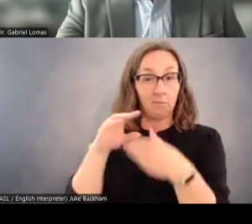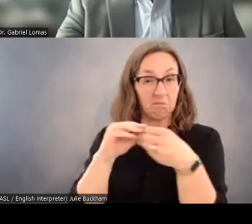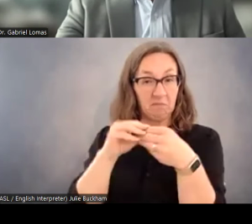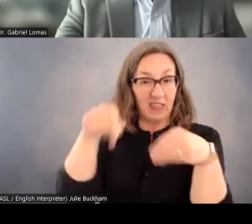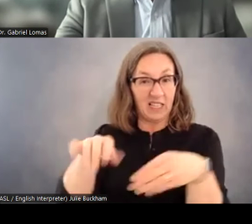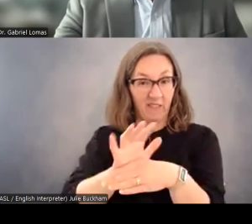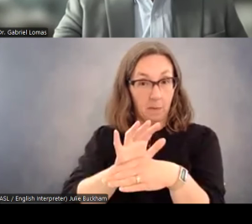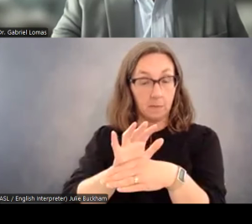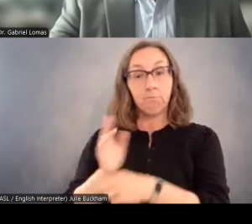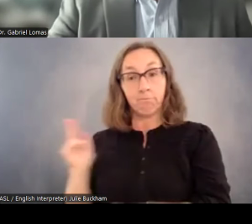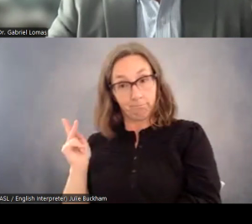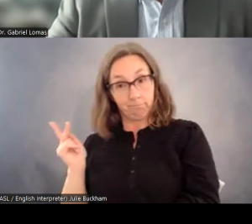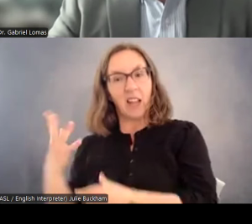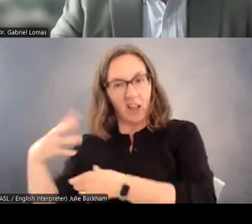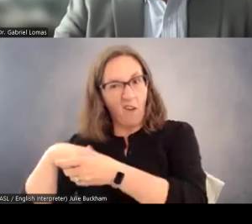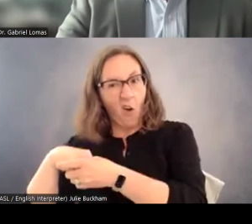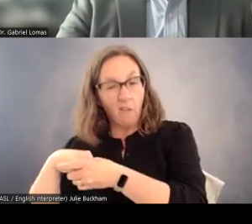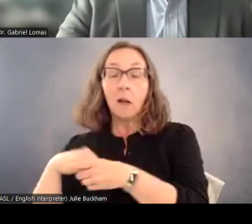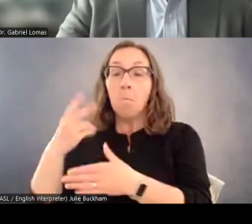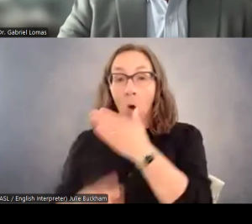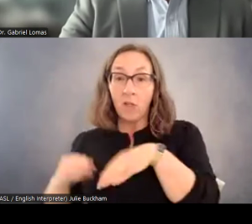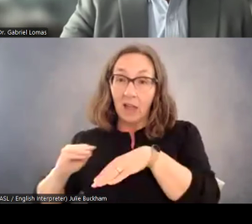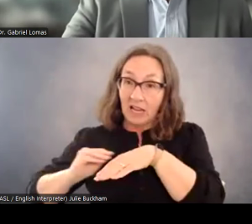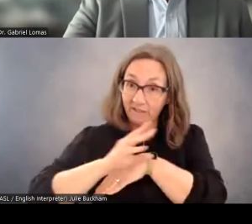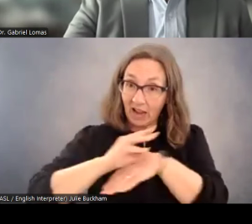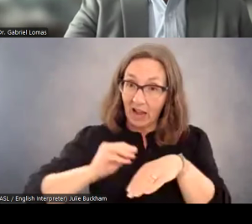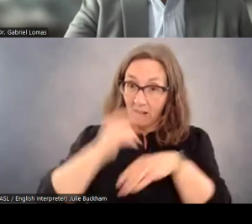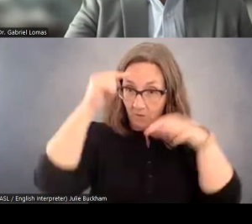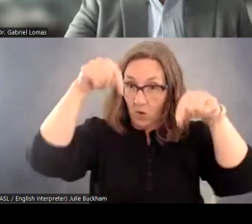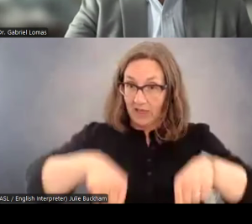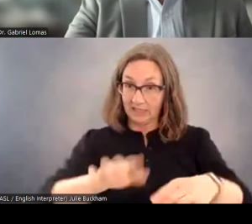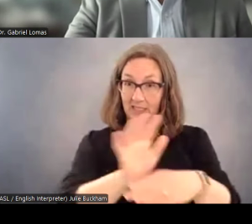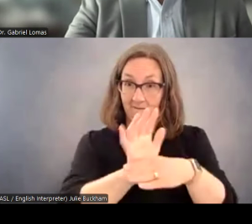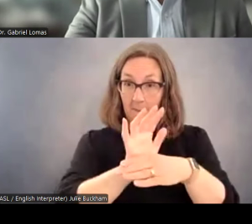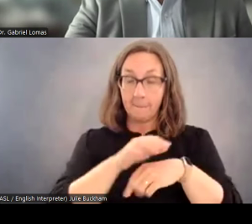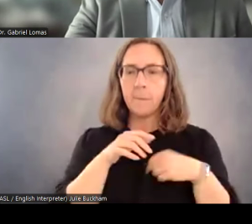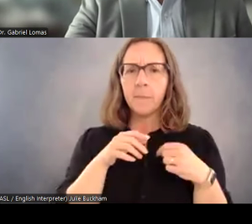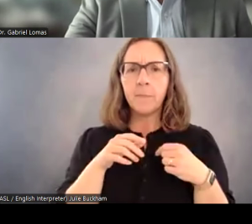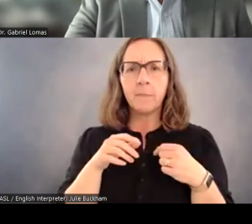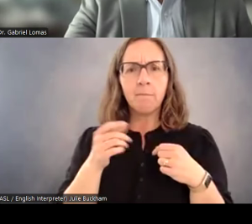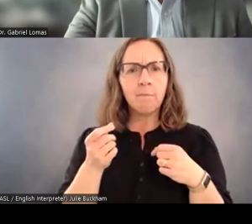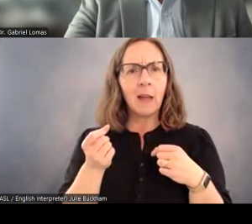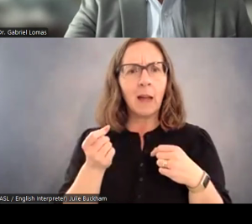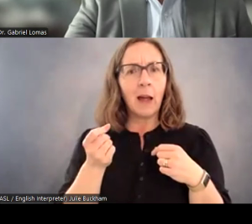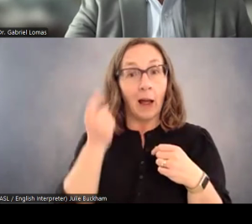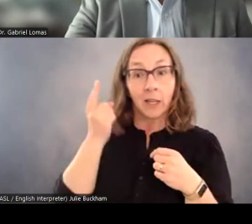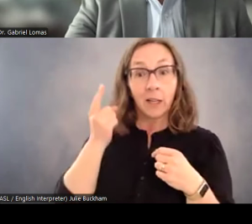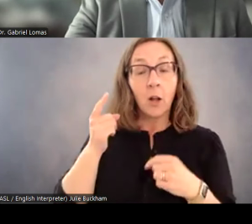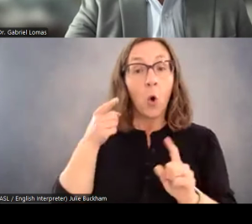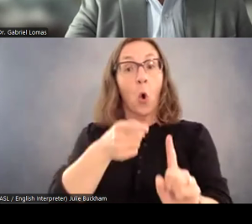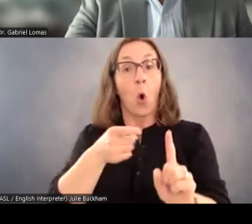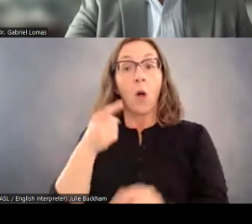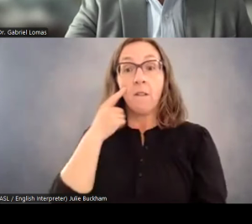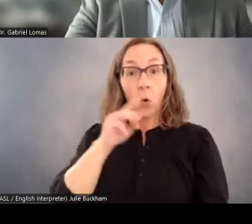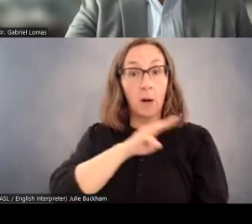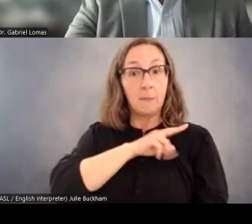Both Dr. Lomas and I are advisors for this film. And I understand that a goal is for Michelle eventually to bring this